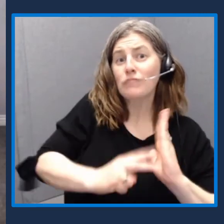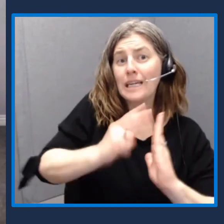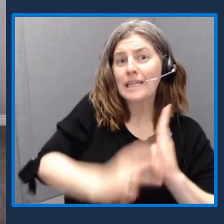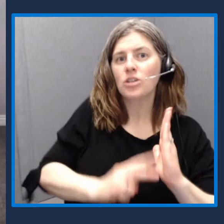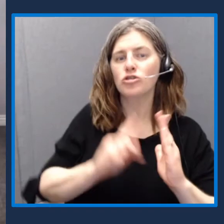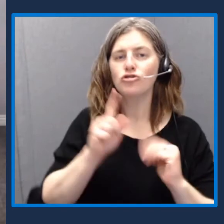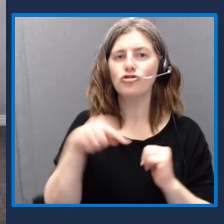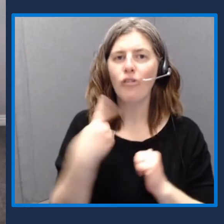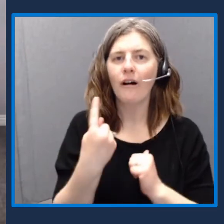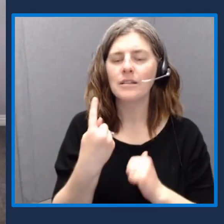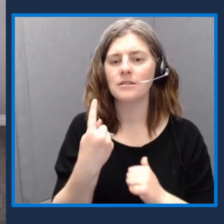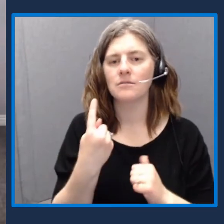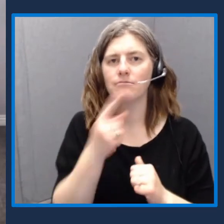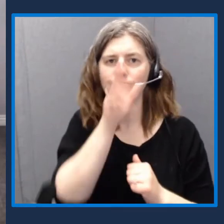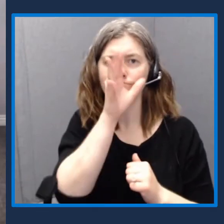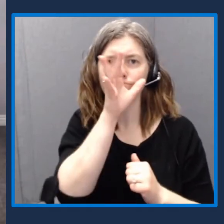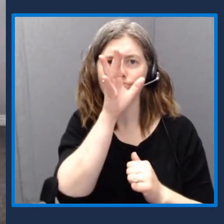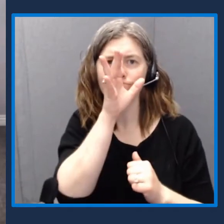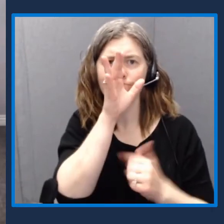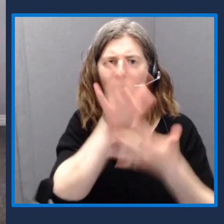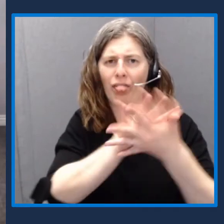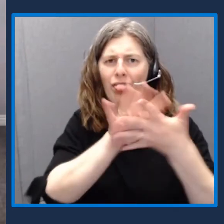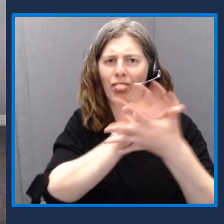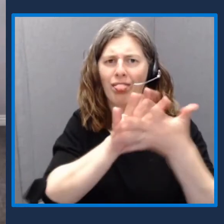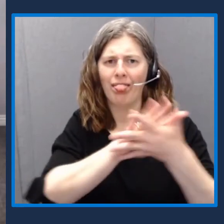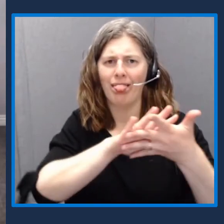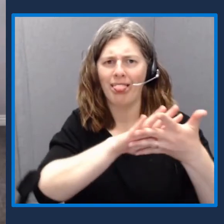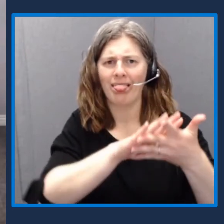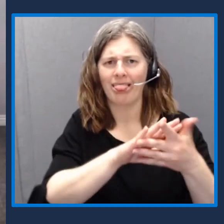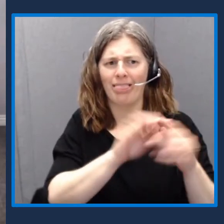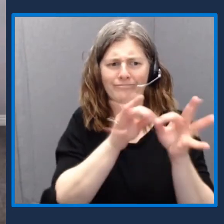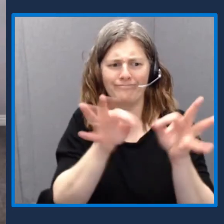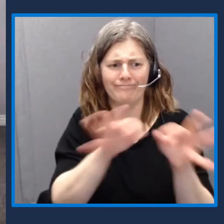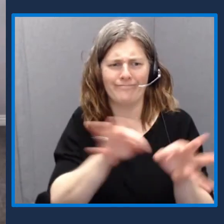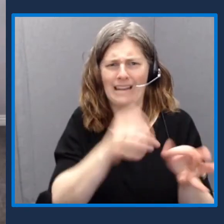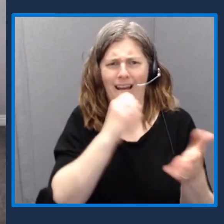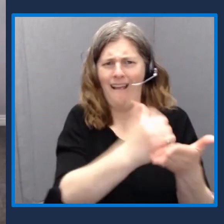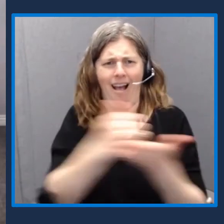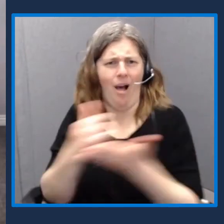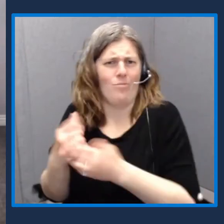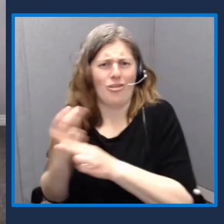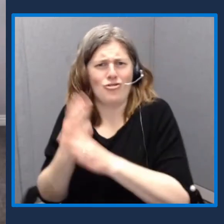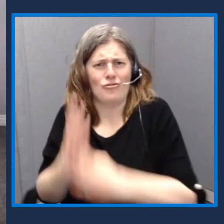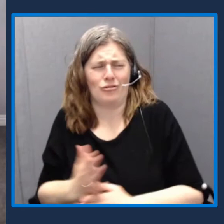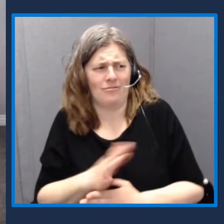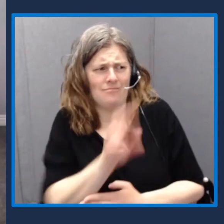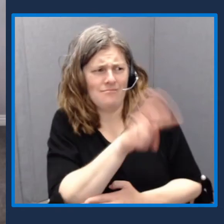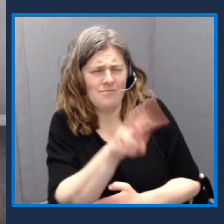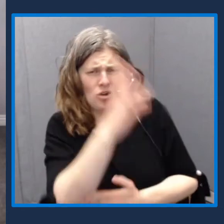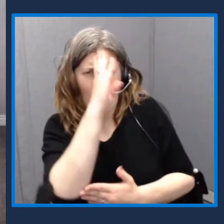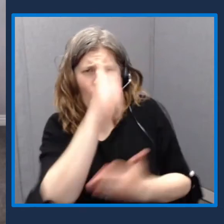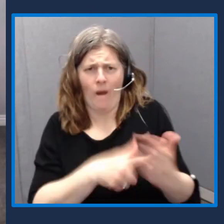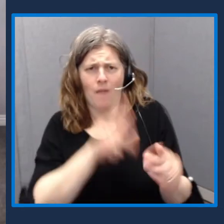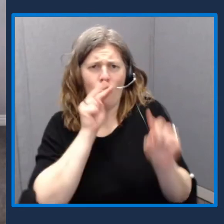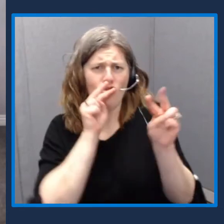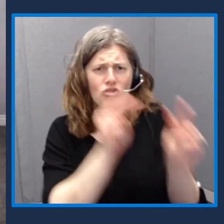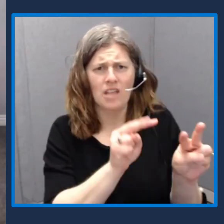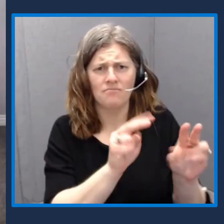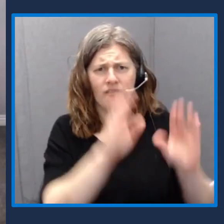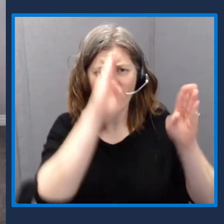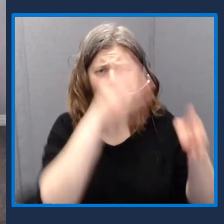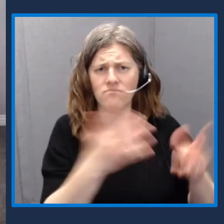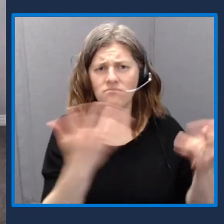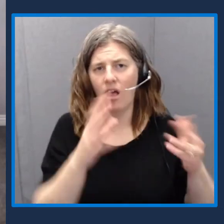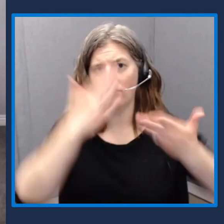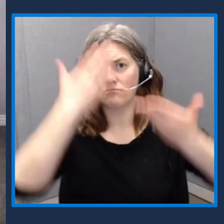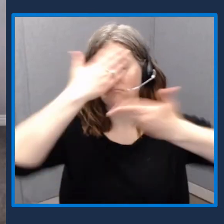just gibberish, garbage text that really didn't help the user convey what it is that they're focusing on.